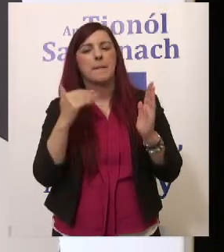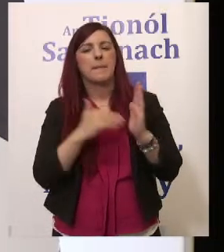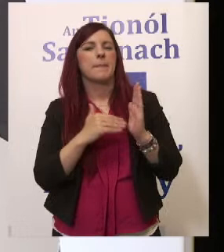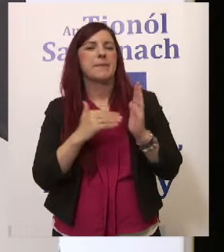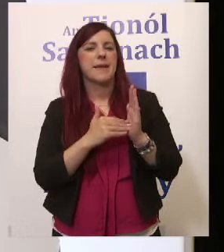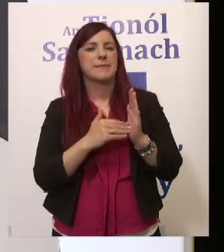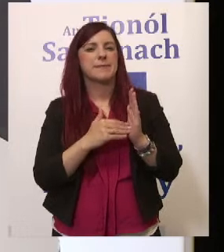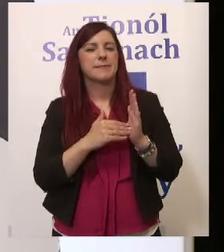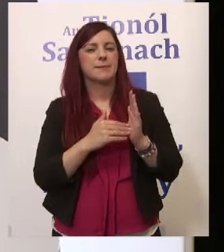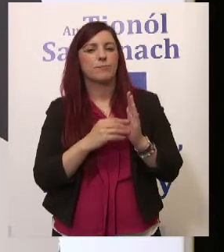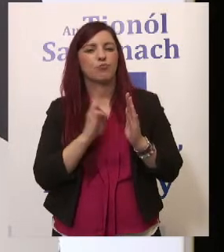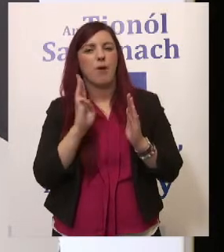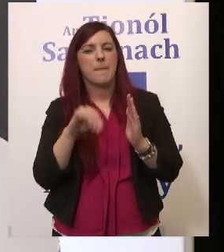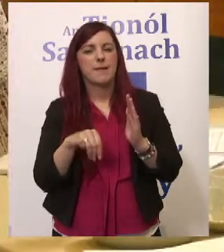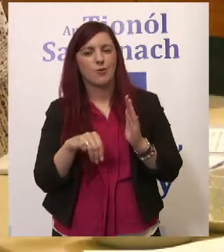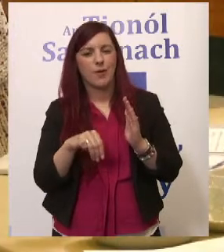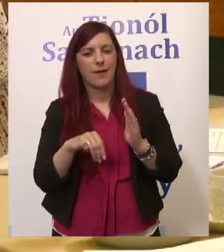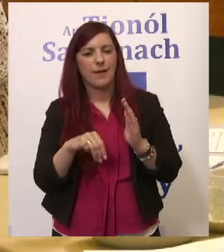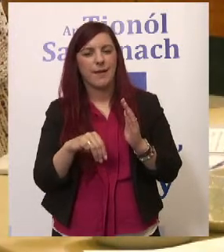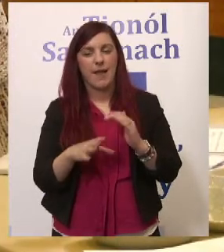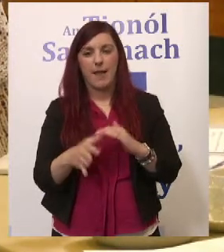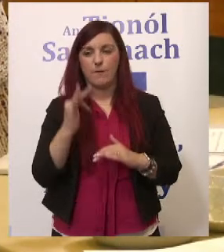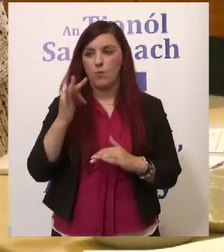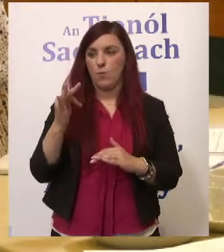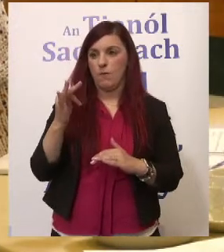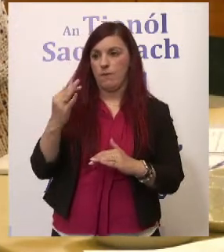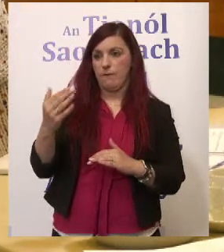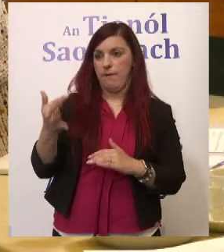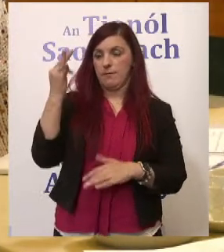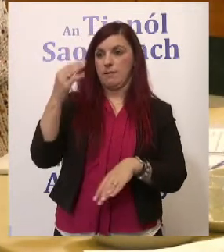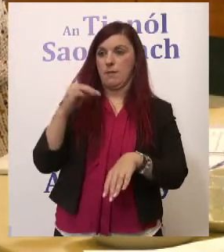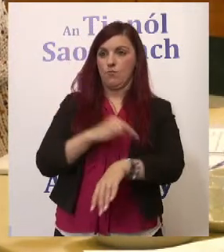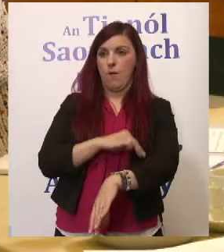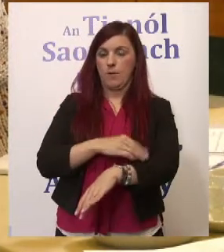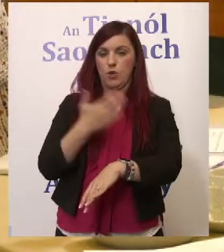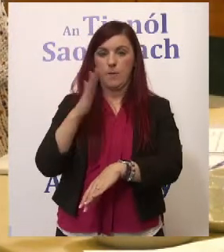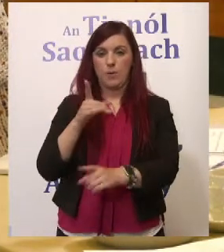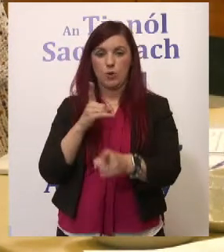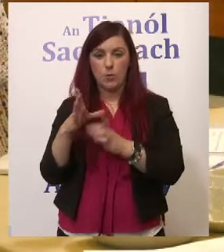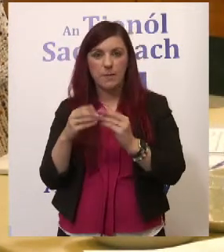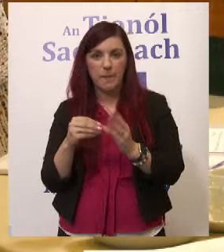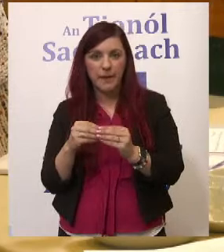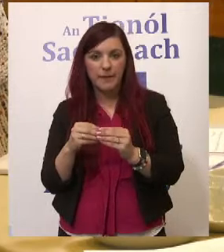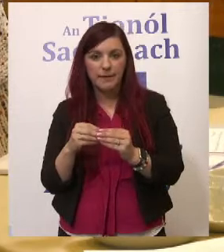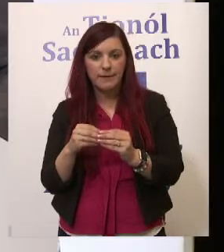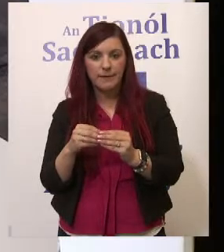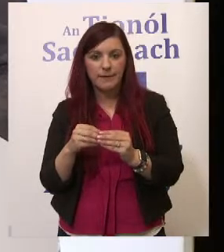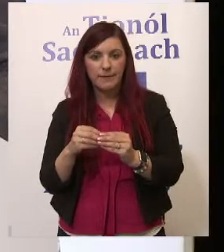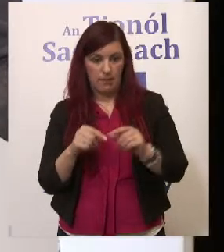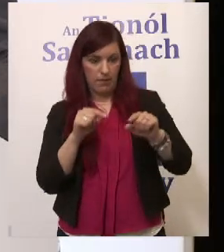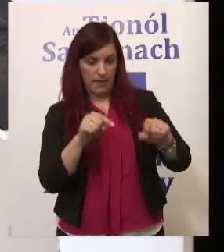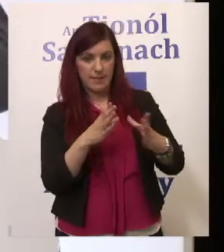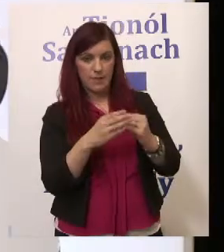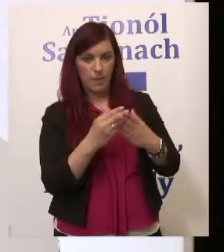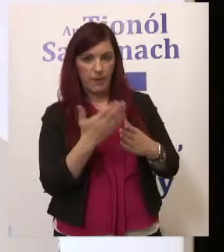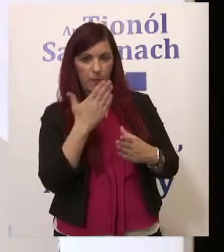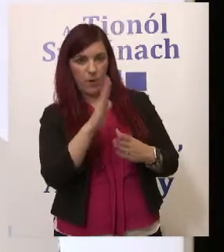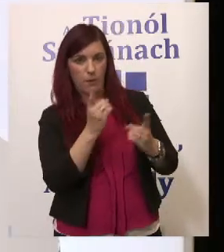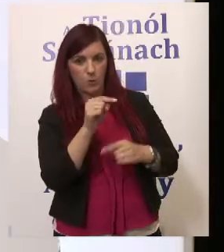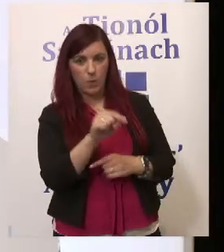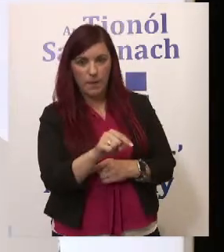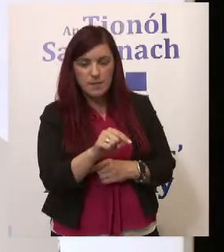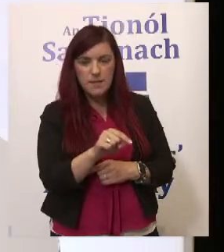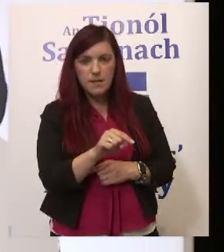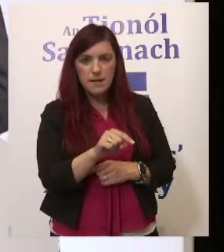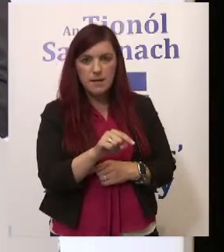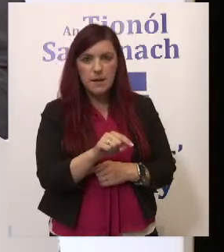You know, when you encounter a problem, you know, we must do something. This is something. Therefore, we must do this.